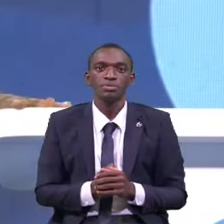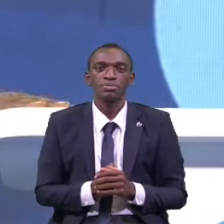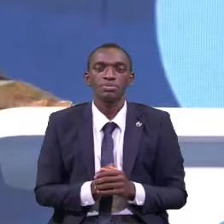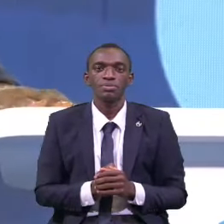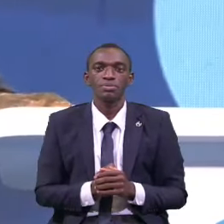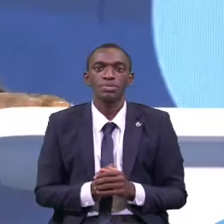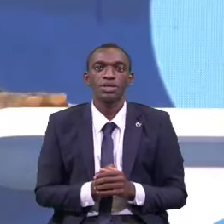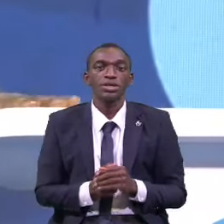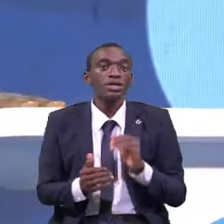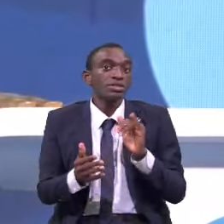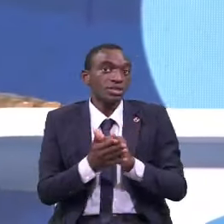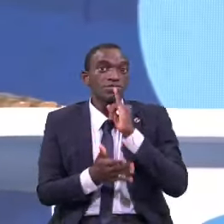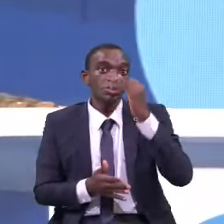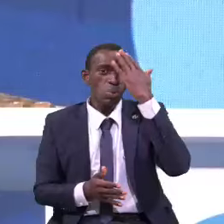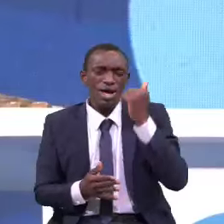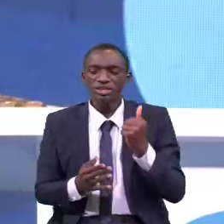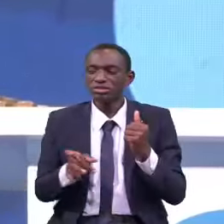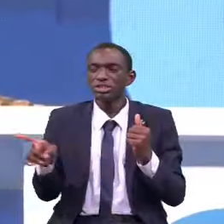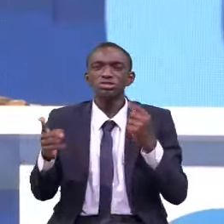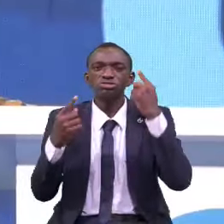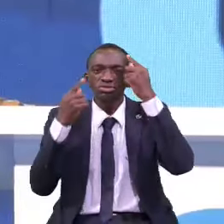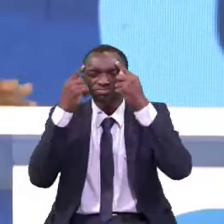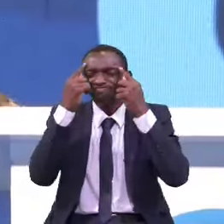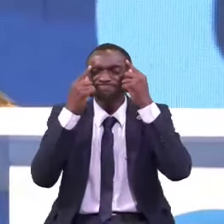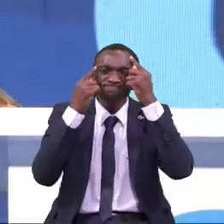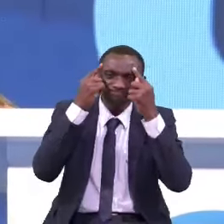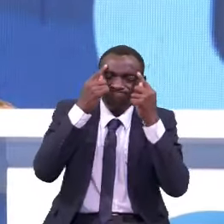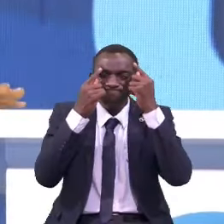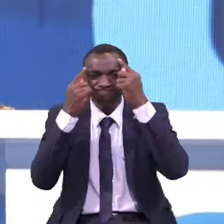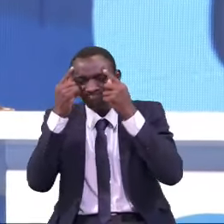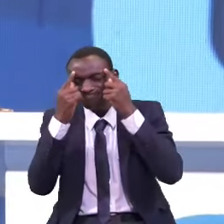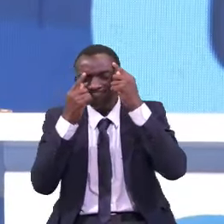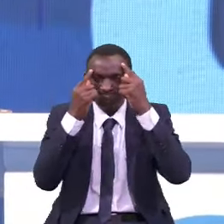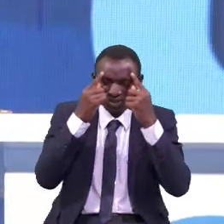But that's why the cogitations of his heart troubled him.